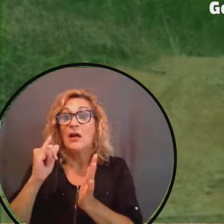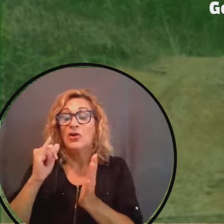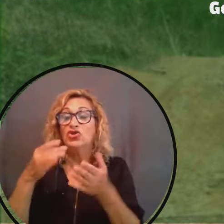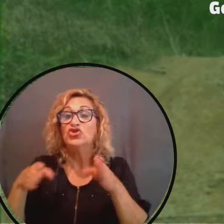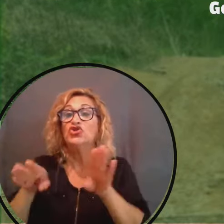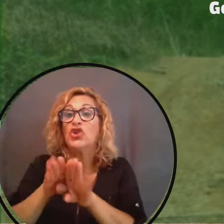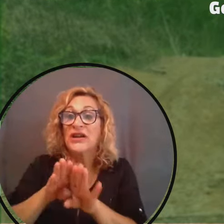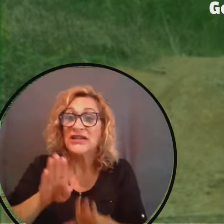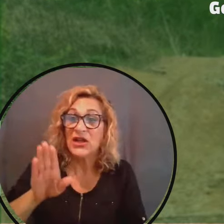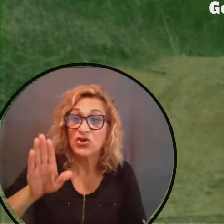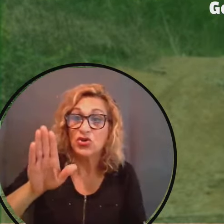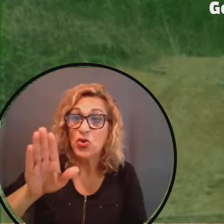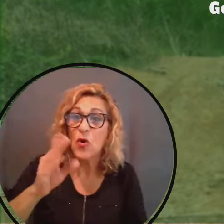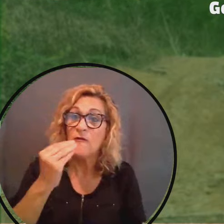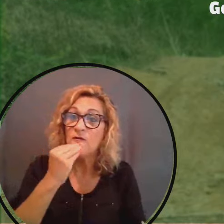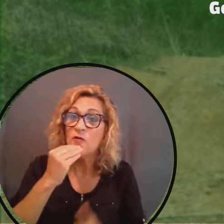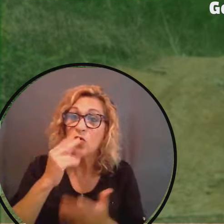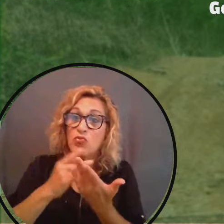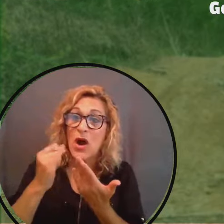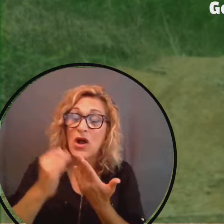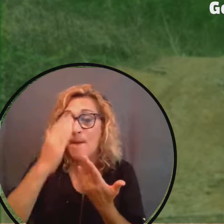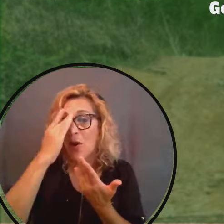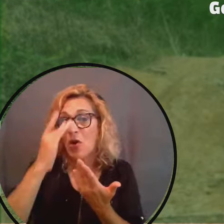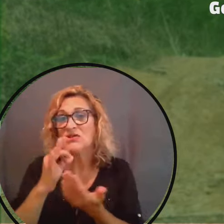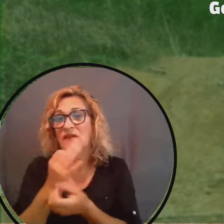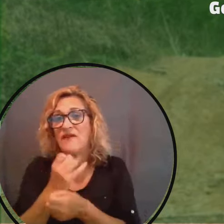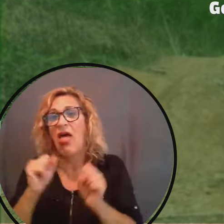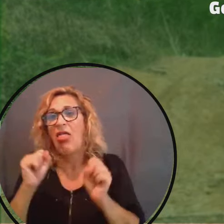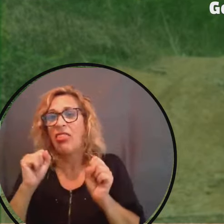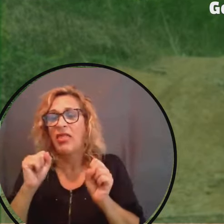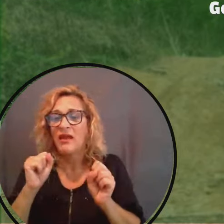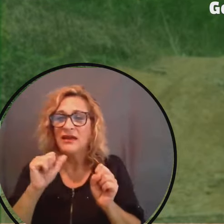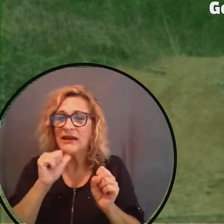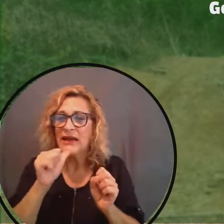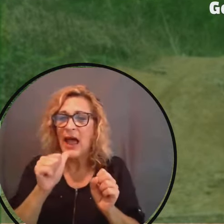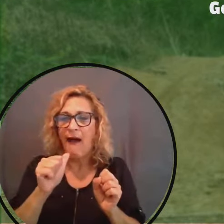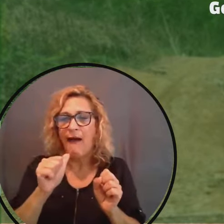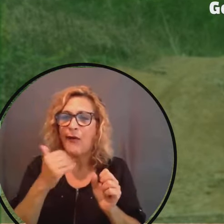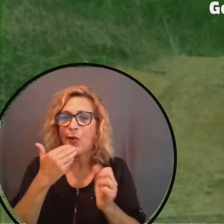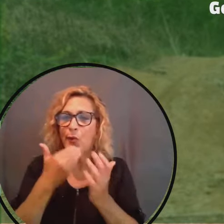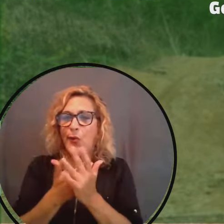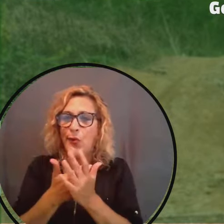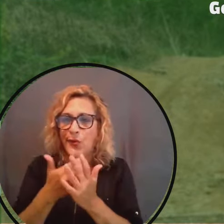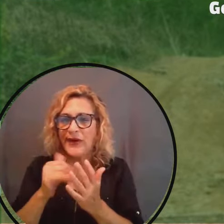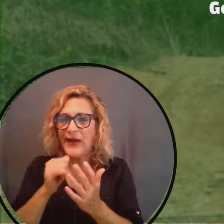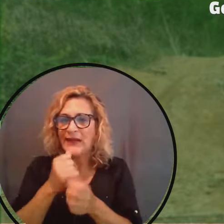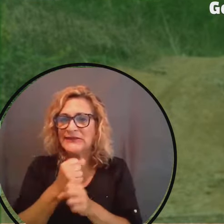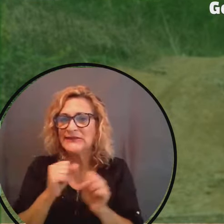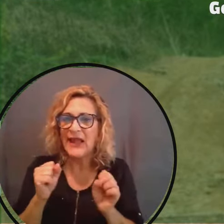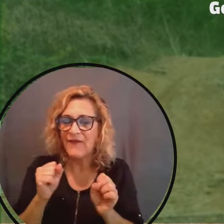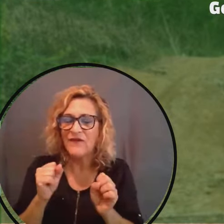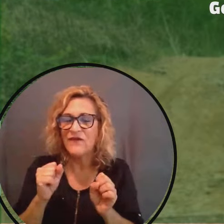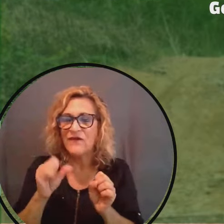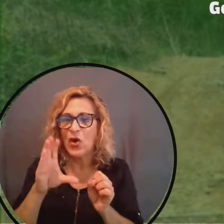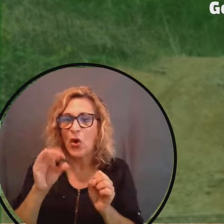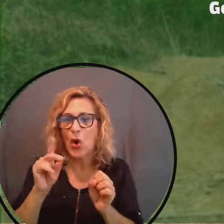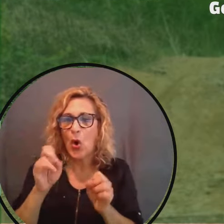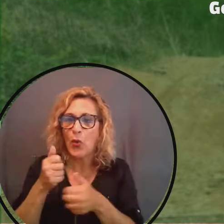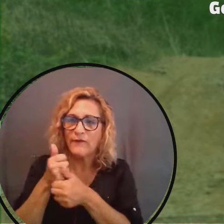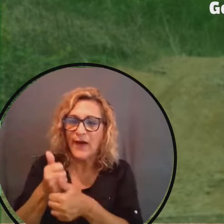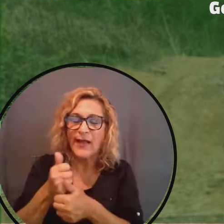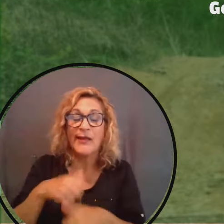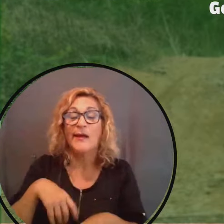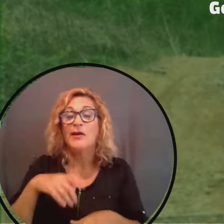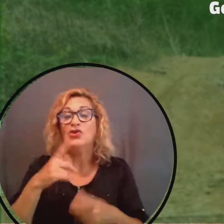kind of health and safety code or your free clinic, like, you know, using whatever regulations are in place that are supposed to